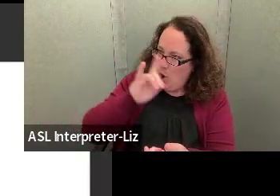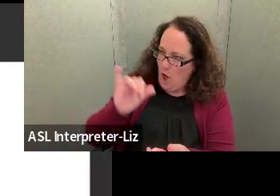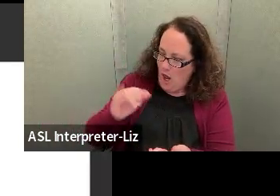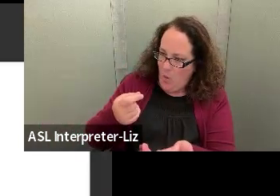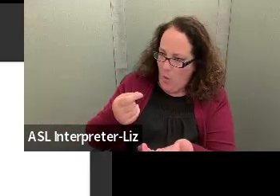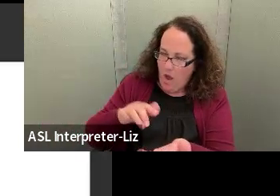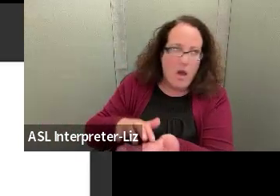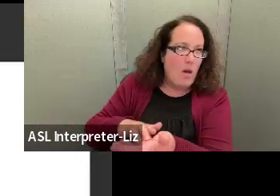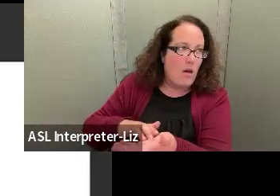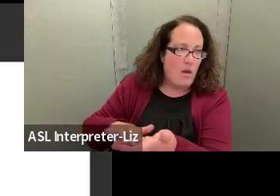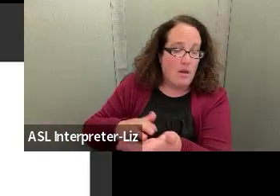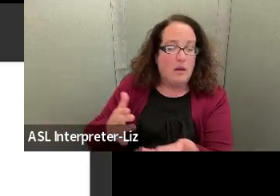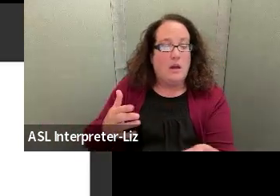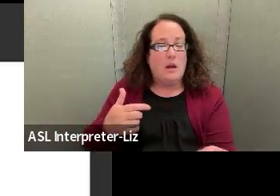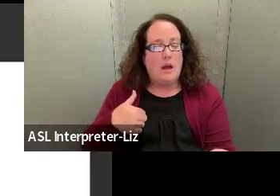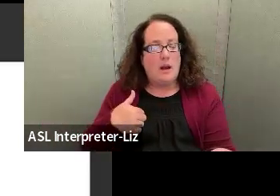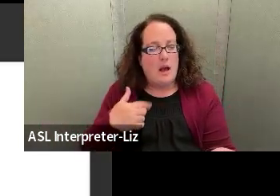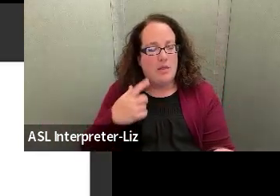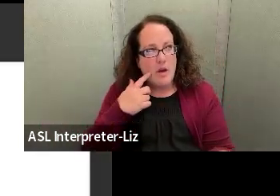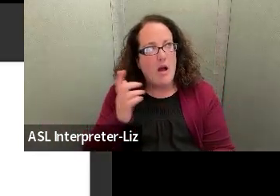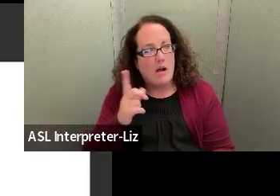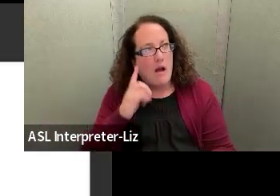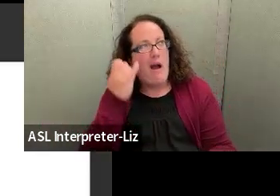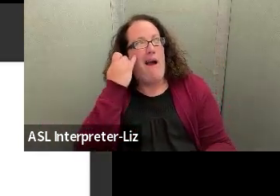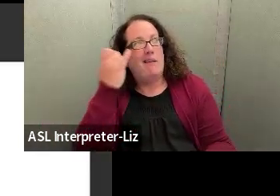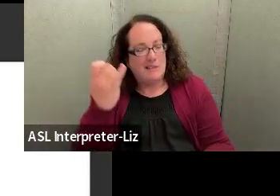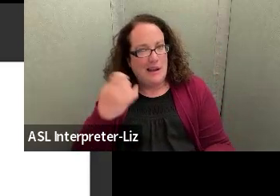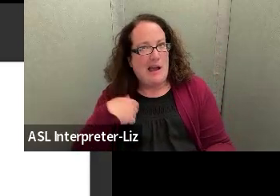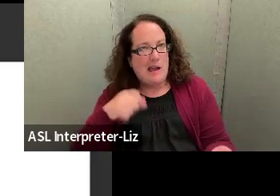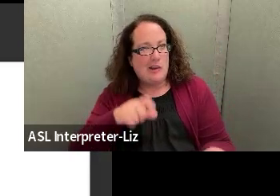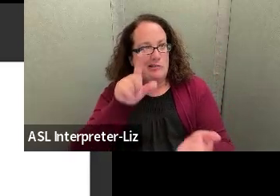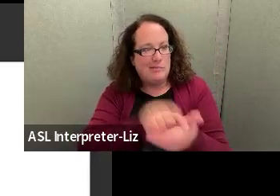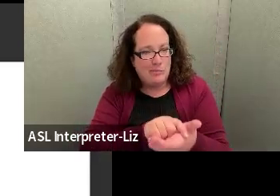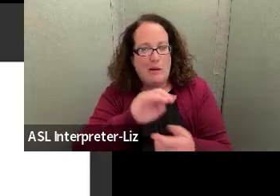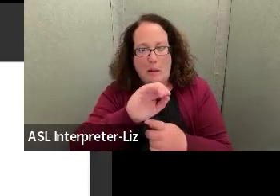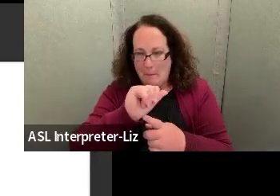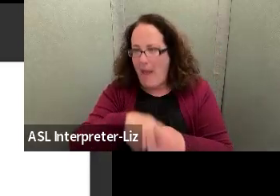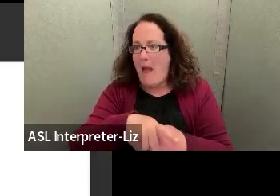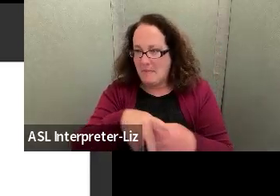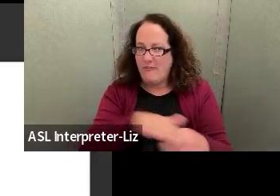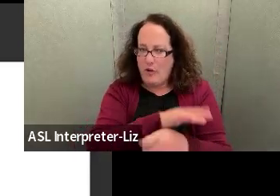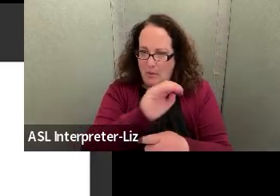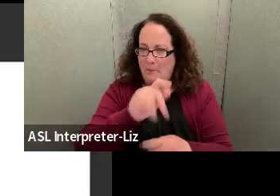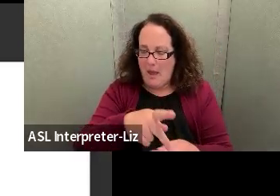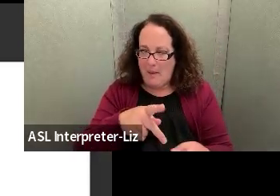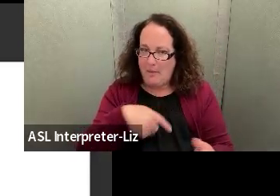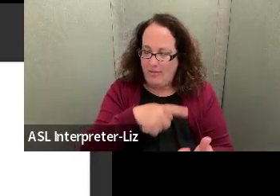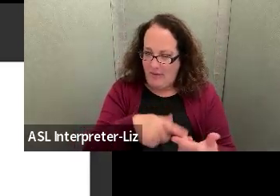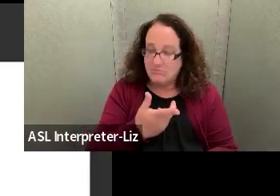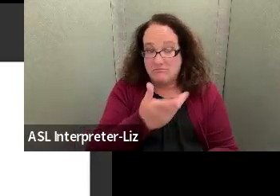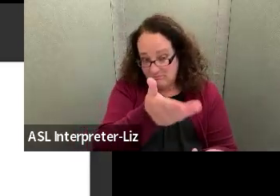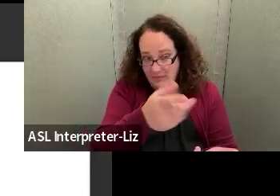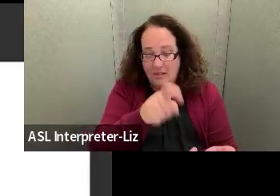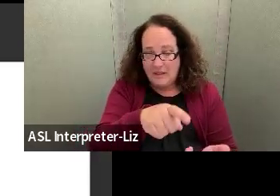could see, like, just have a map, and he wouldn't have to have me do one island at a time. So this was a image that was available